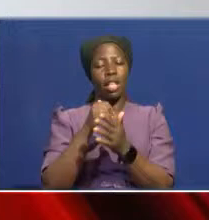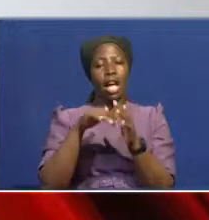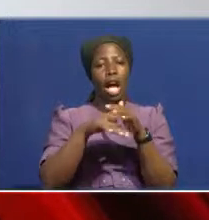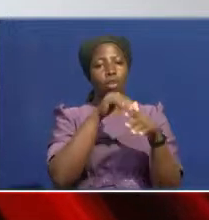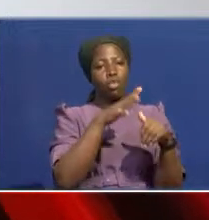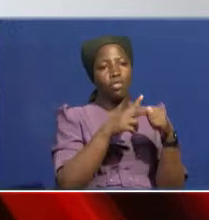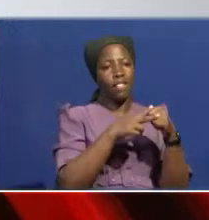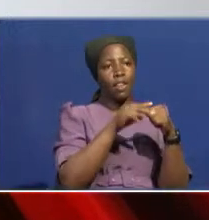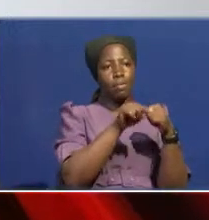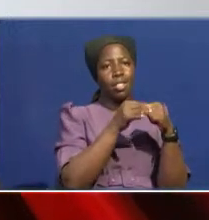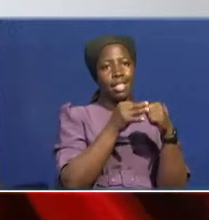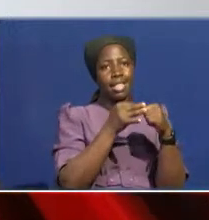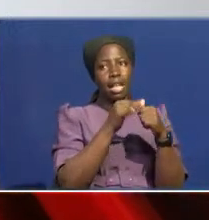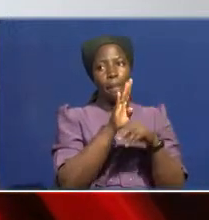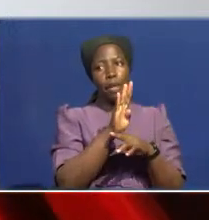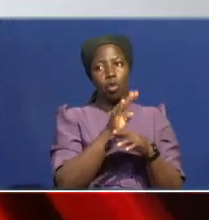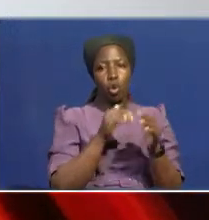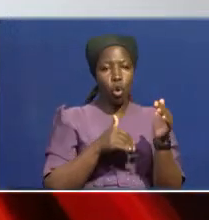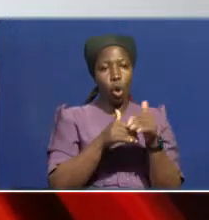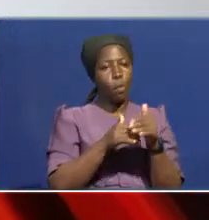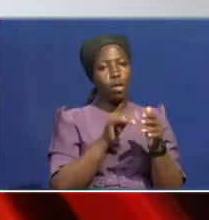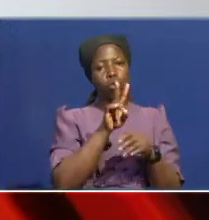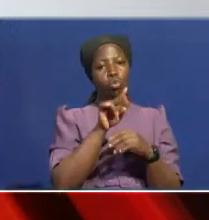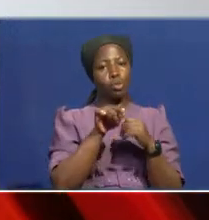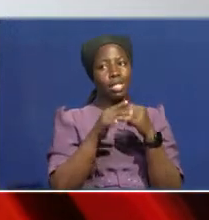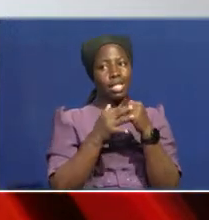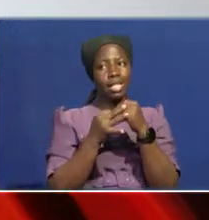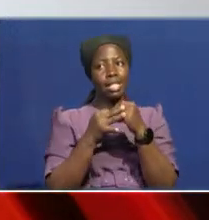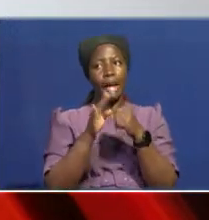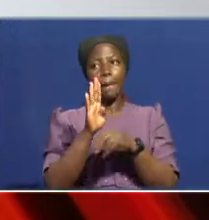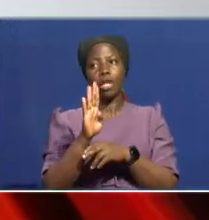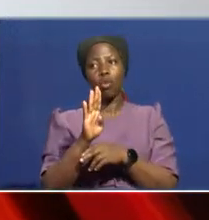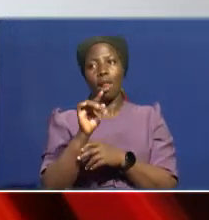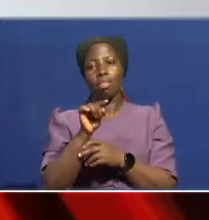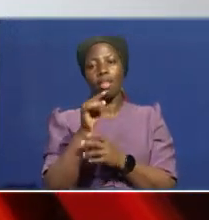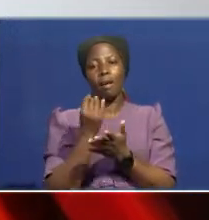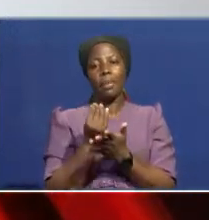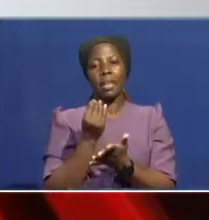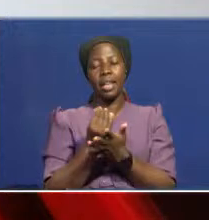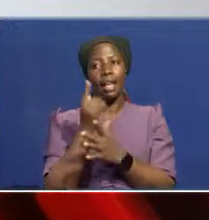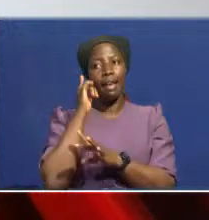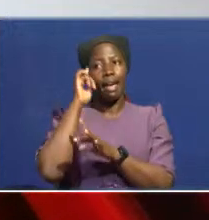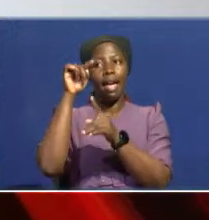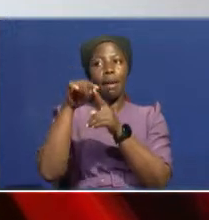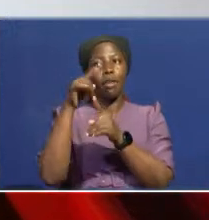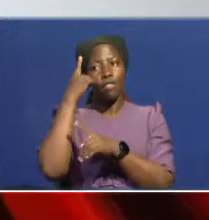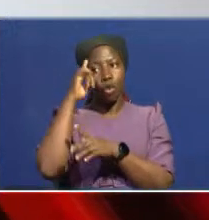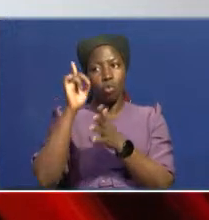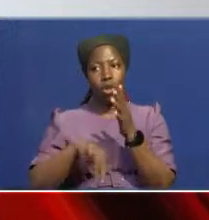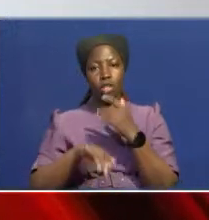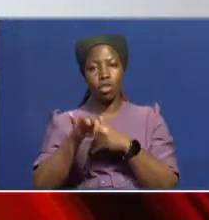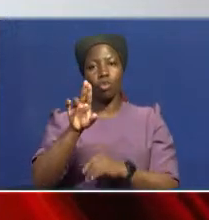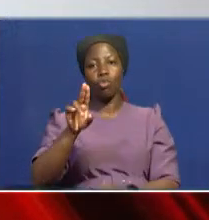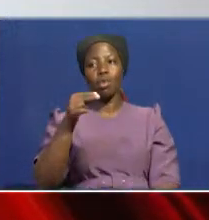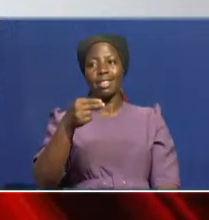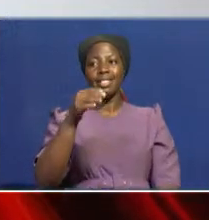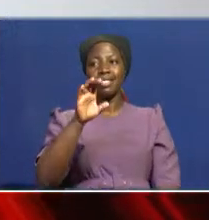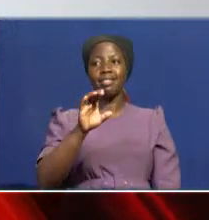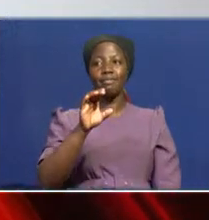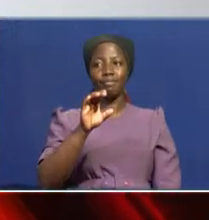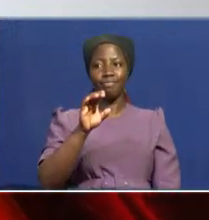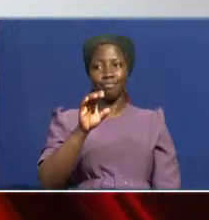billion, almost 2.8 billion was money meant for the universal health